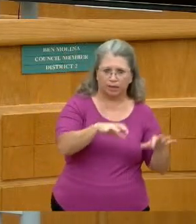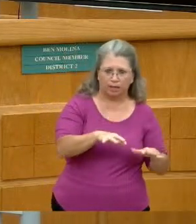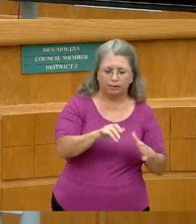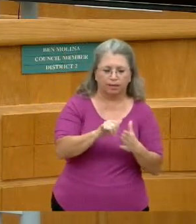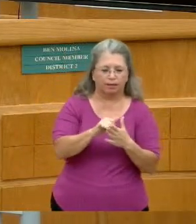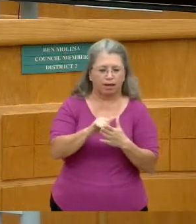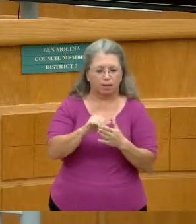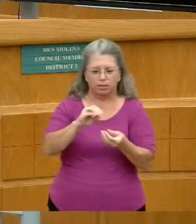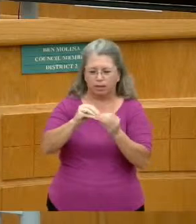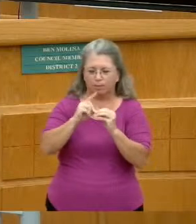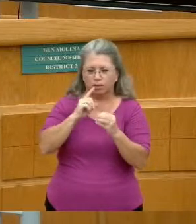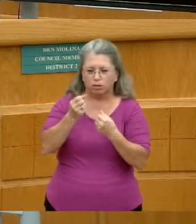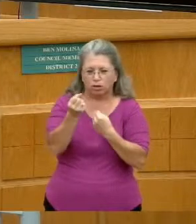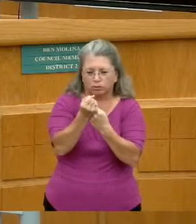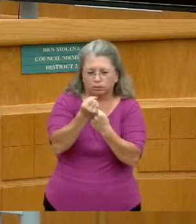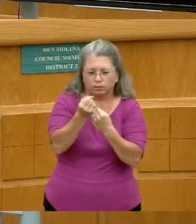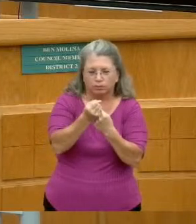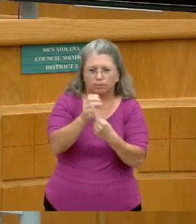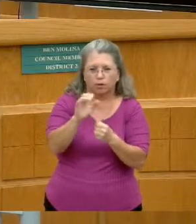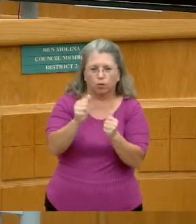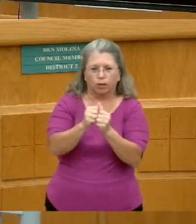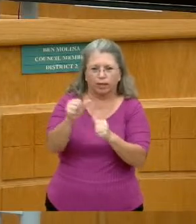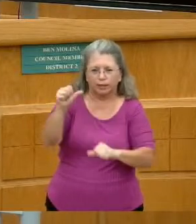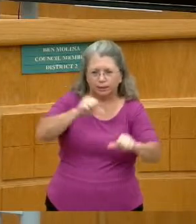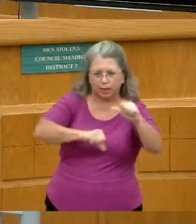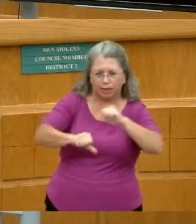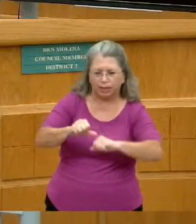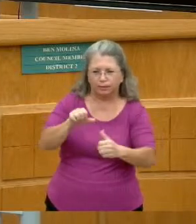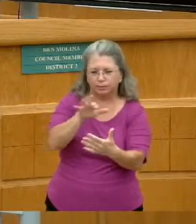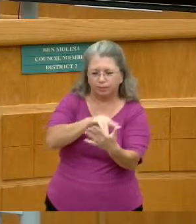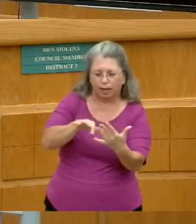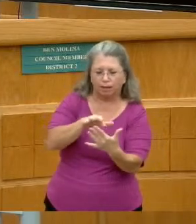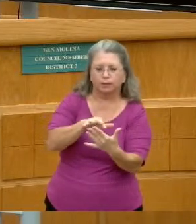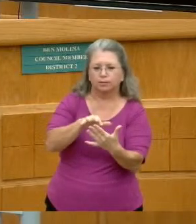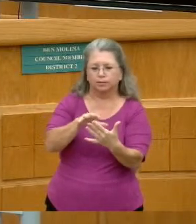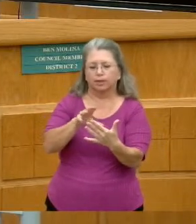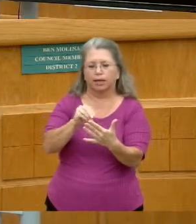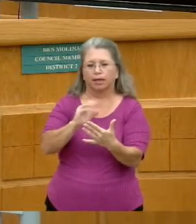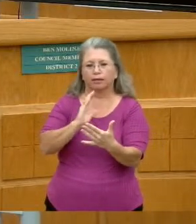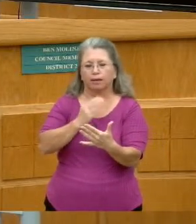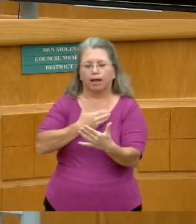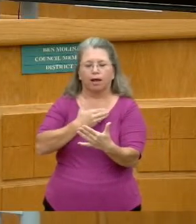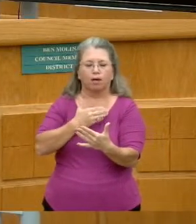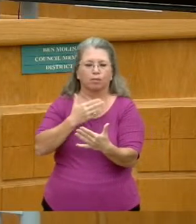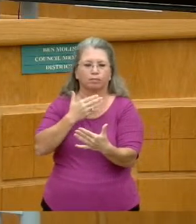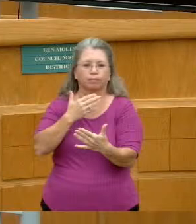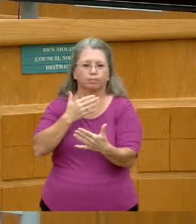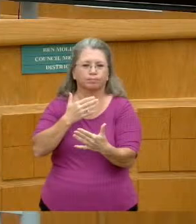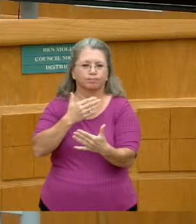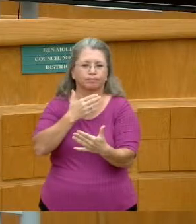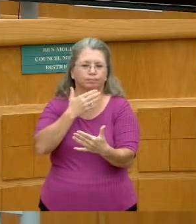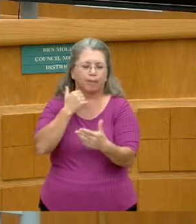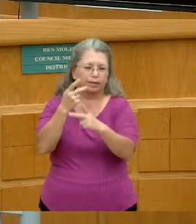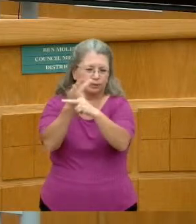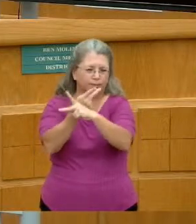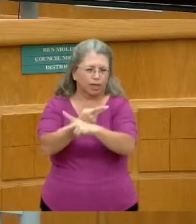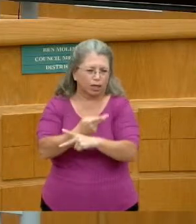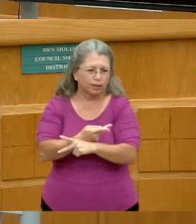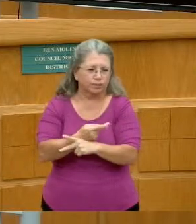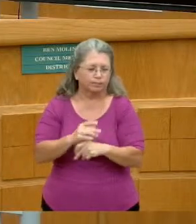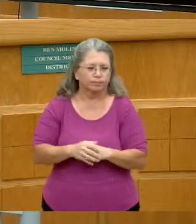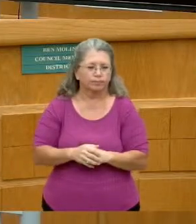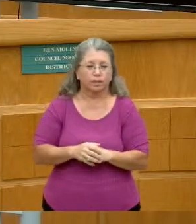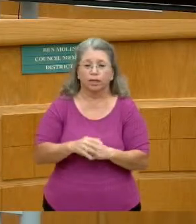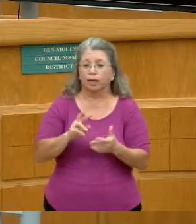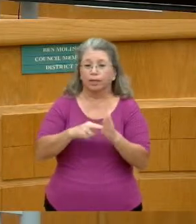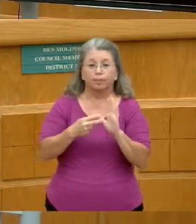up by our own estimations and simulation of the pandemic here in the Coastal Bend area. So what this means is that when you go to